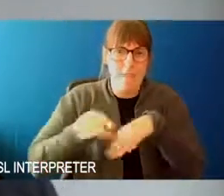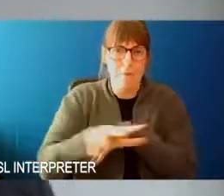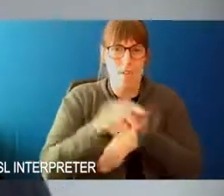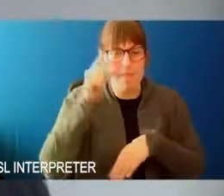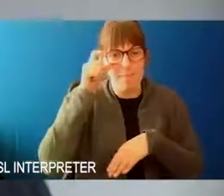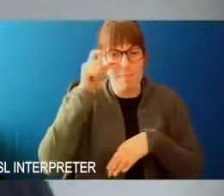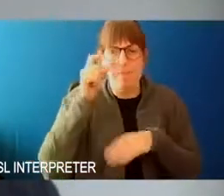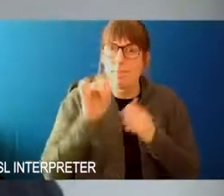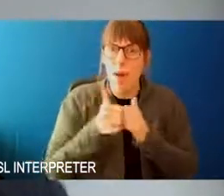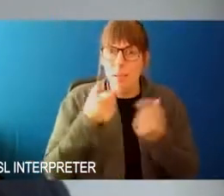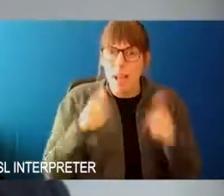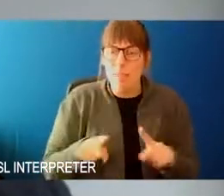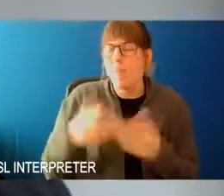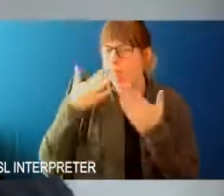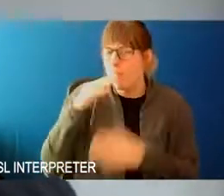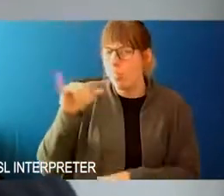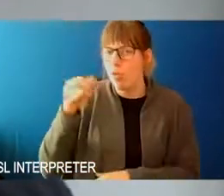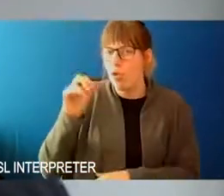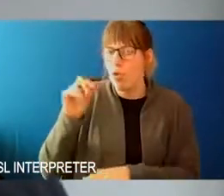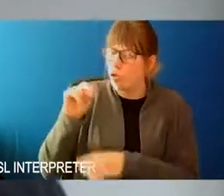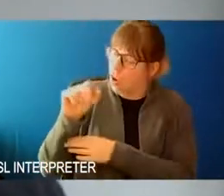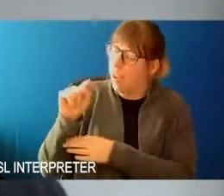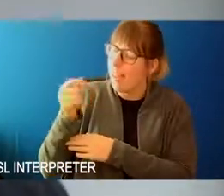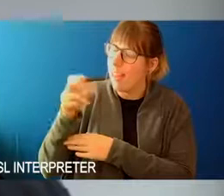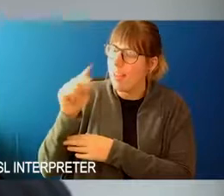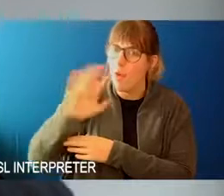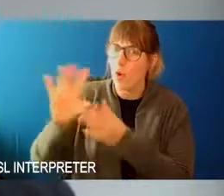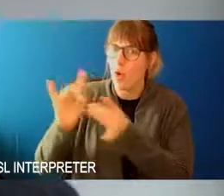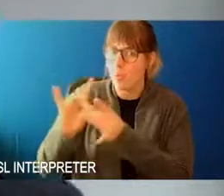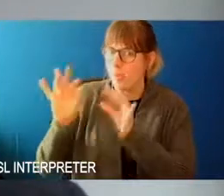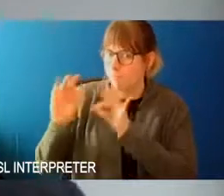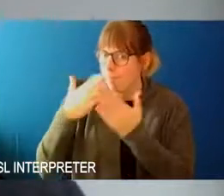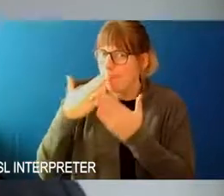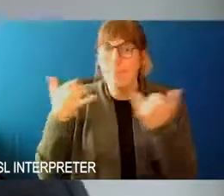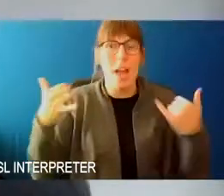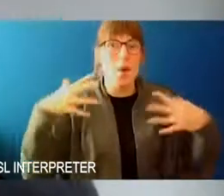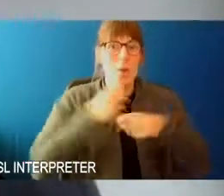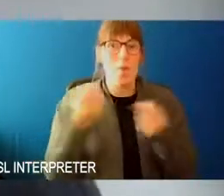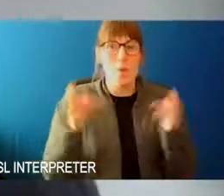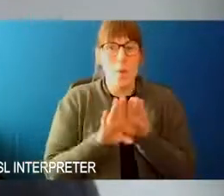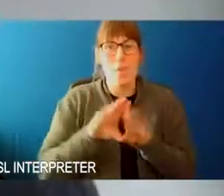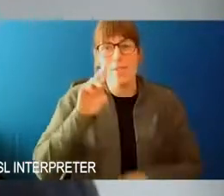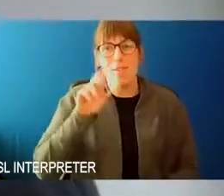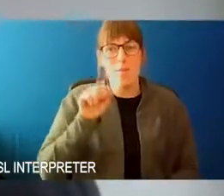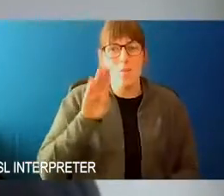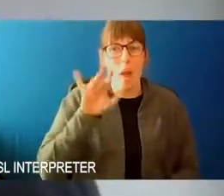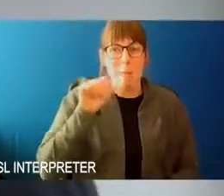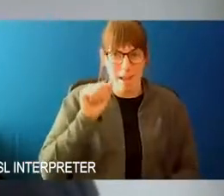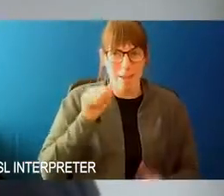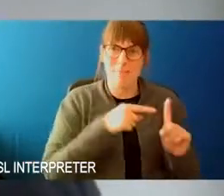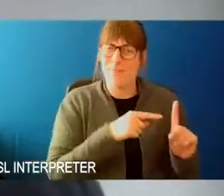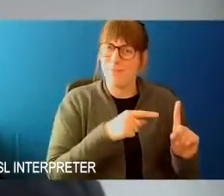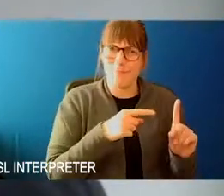incredible amount of influence is the way that that will happen. So thank you, Jonathan, for those comments. And as we